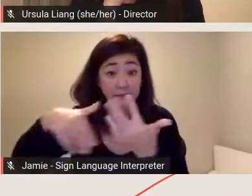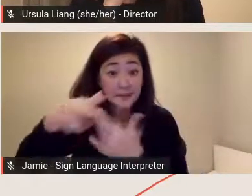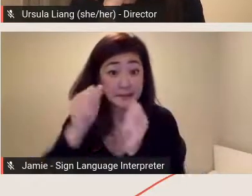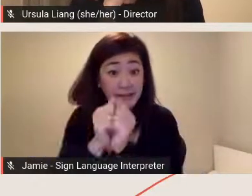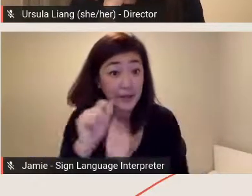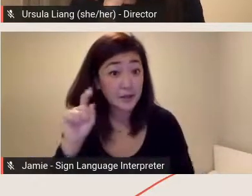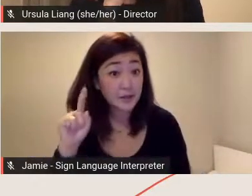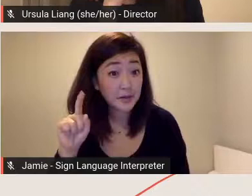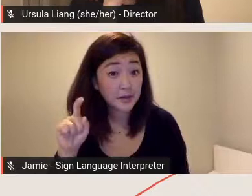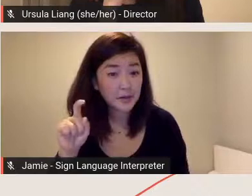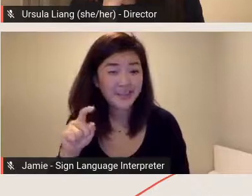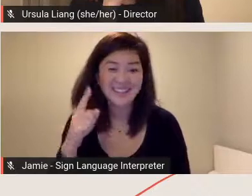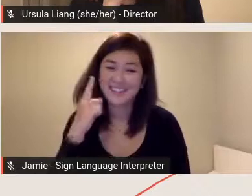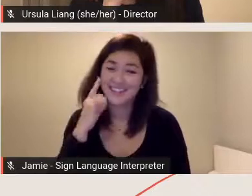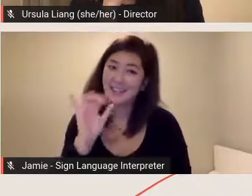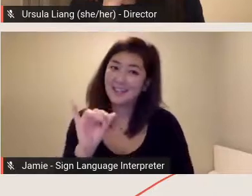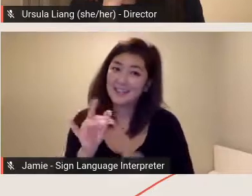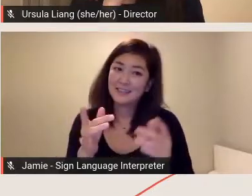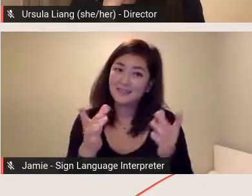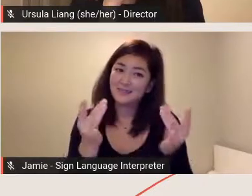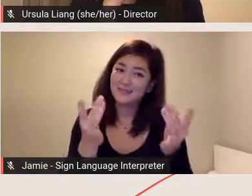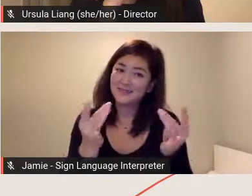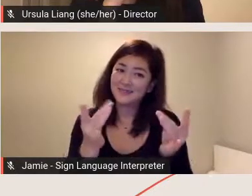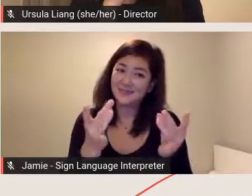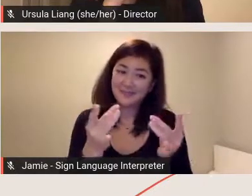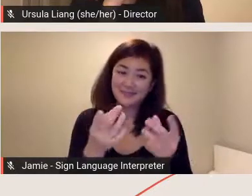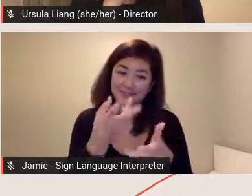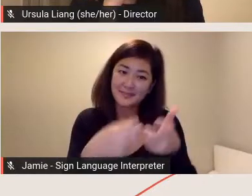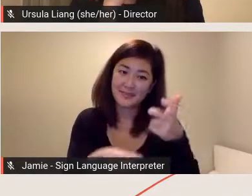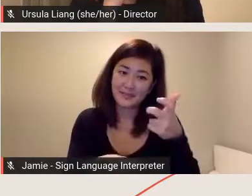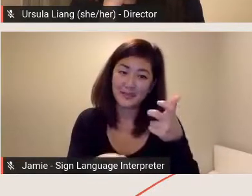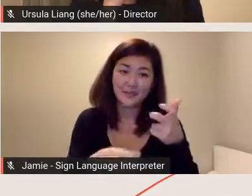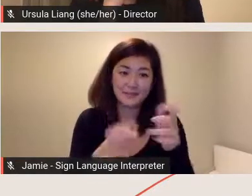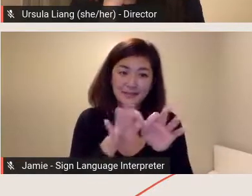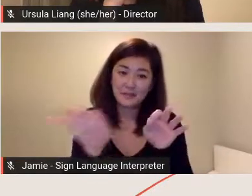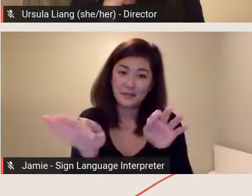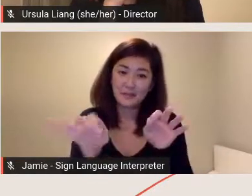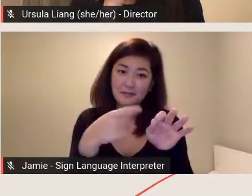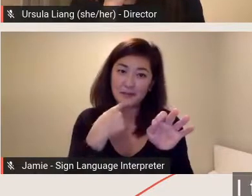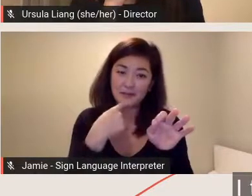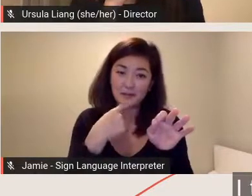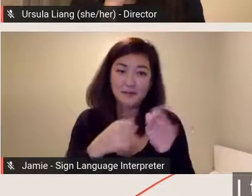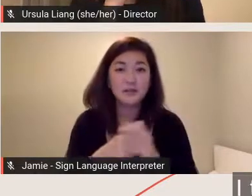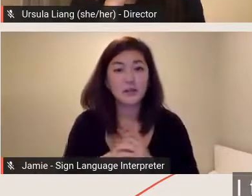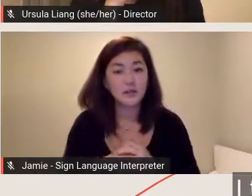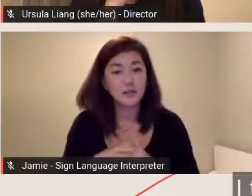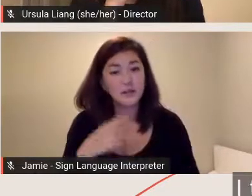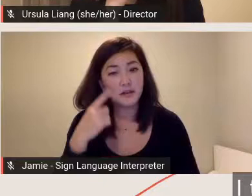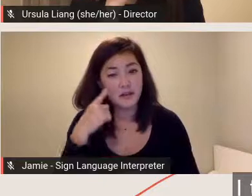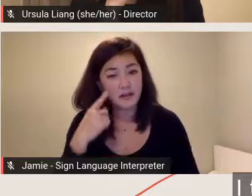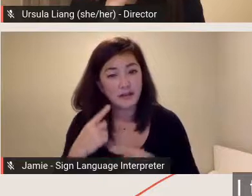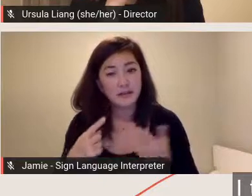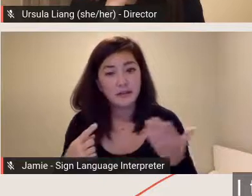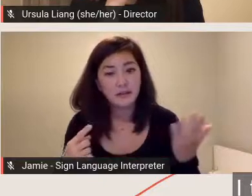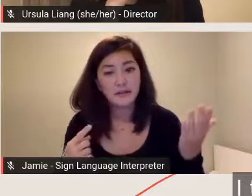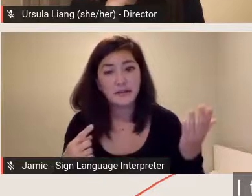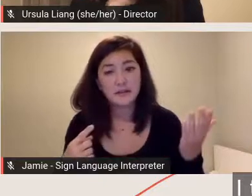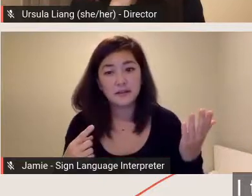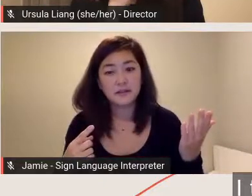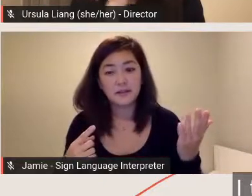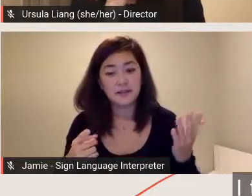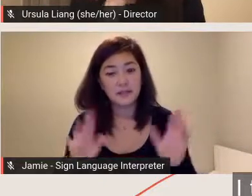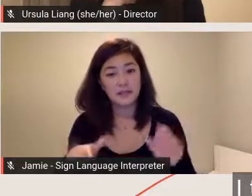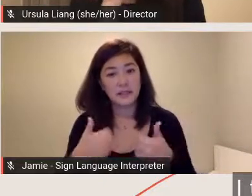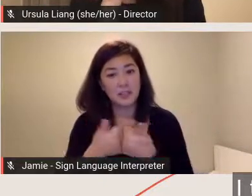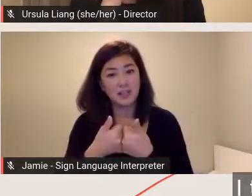hear. And that is one of the things that I think has made for a lot of, I think a lot of the